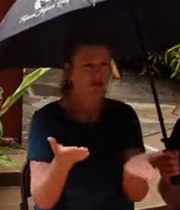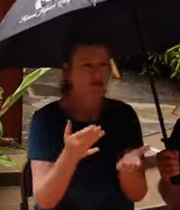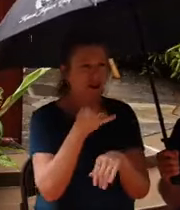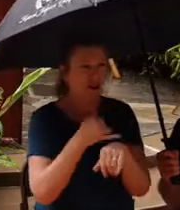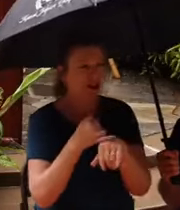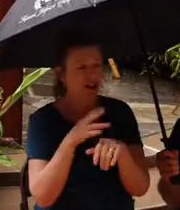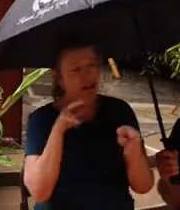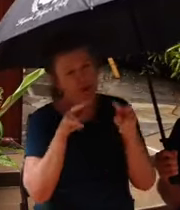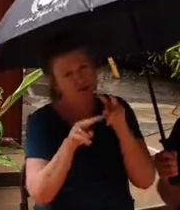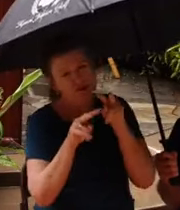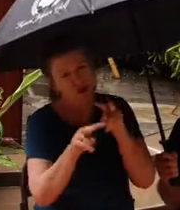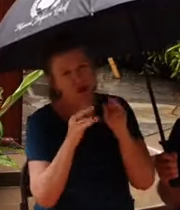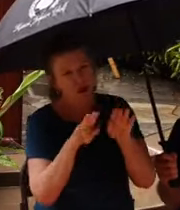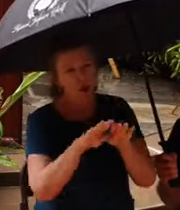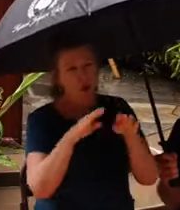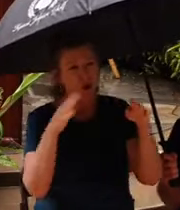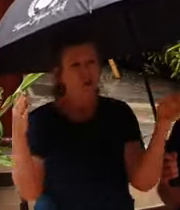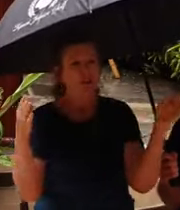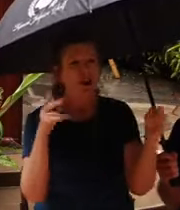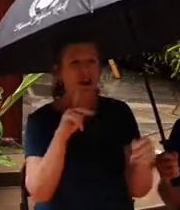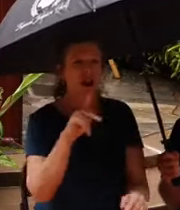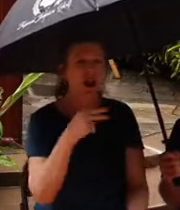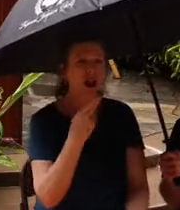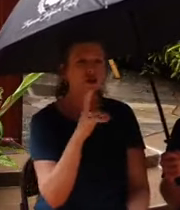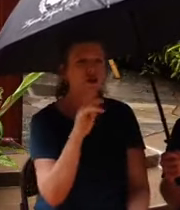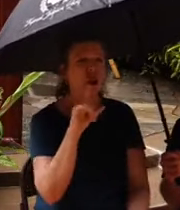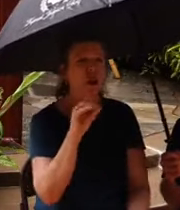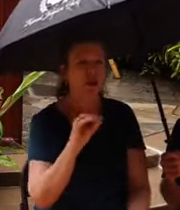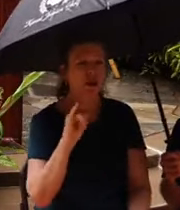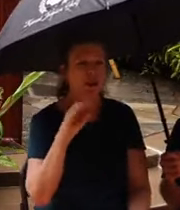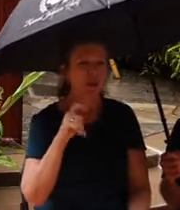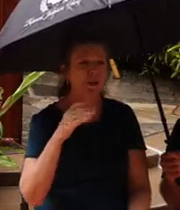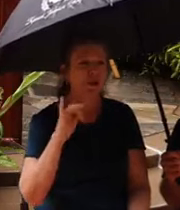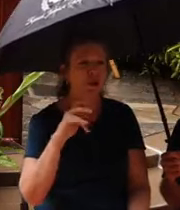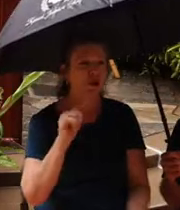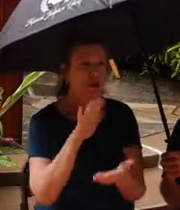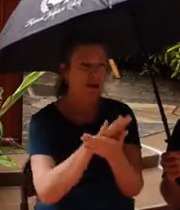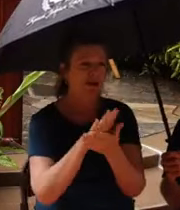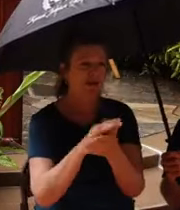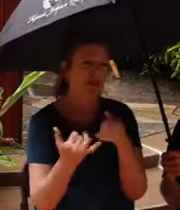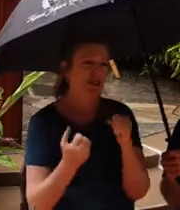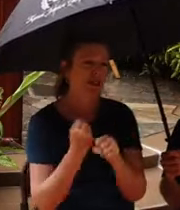to the opening of the Kaulu Ikopono Academy this year.